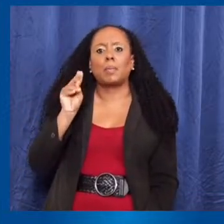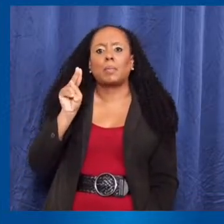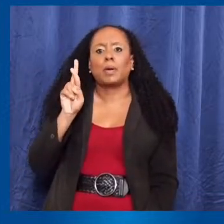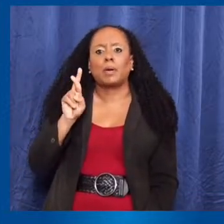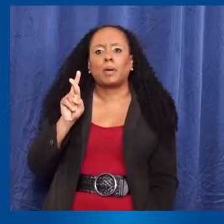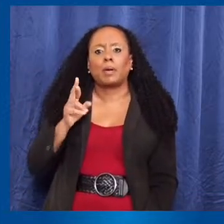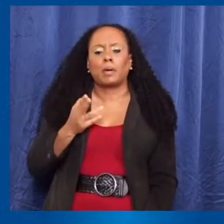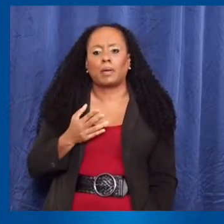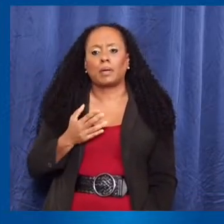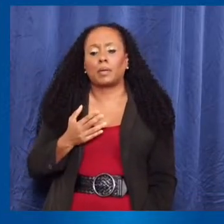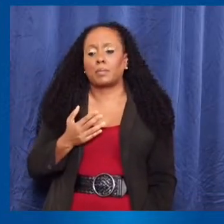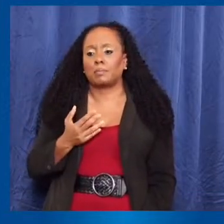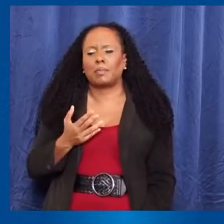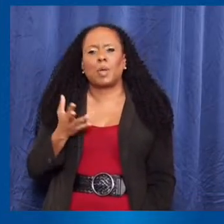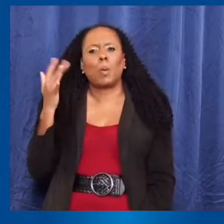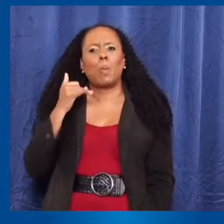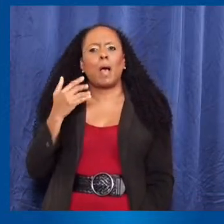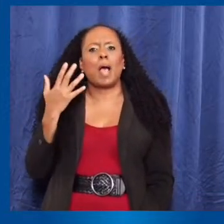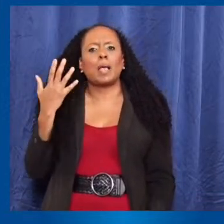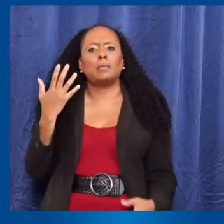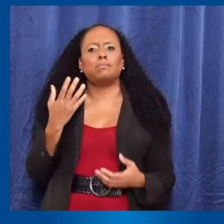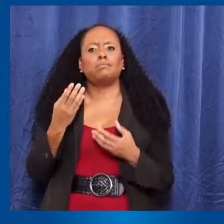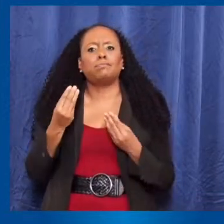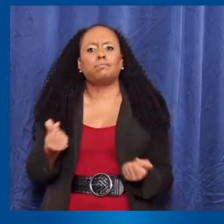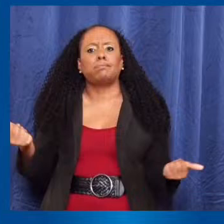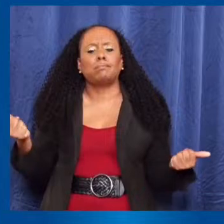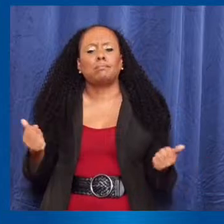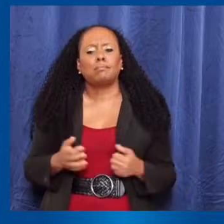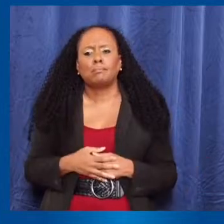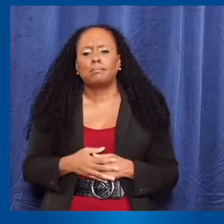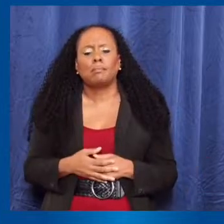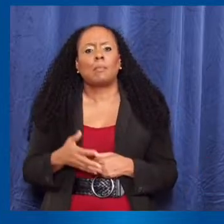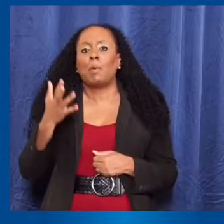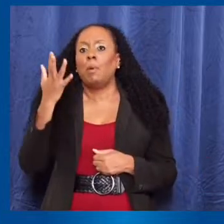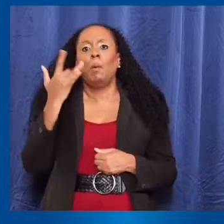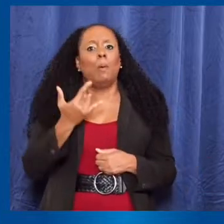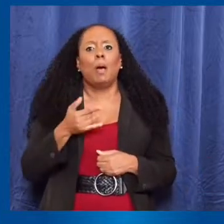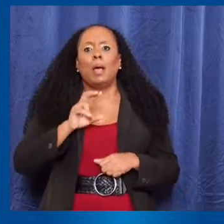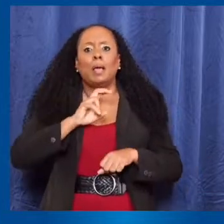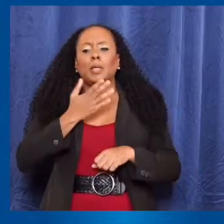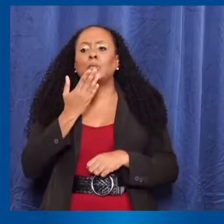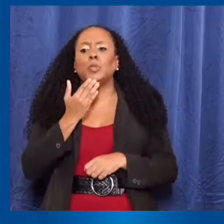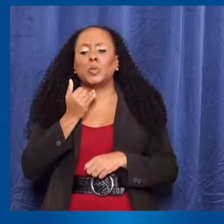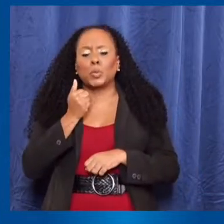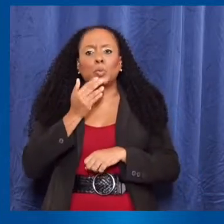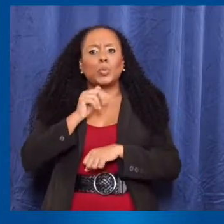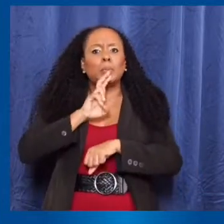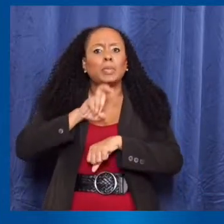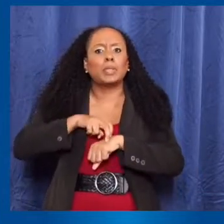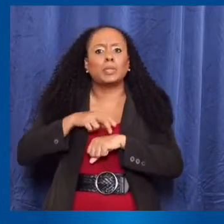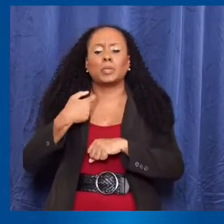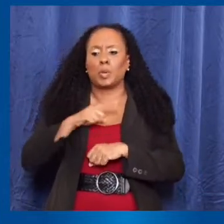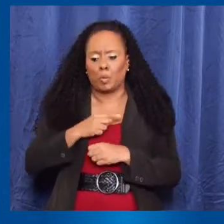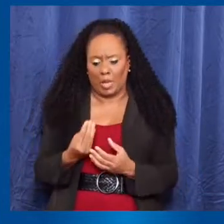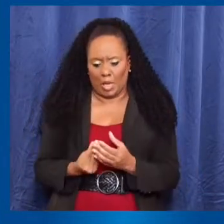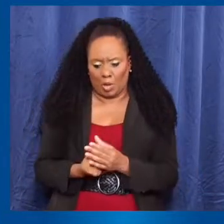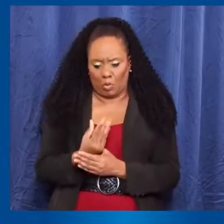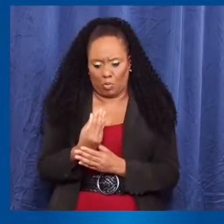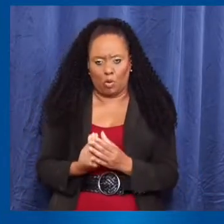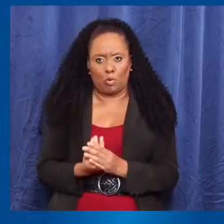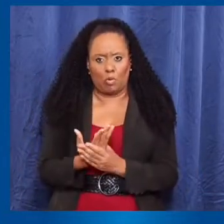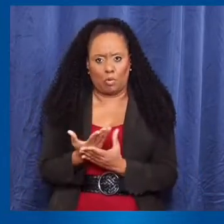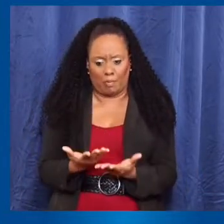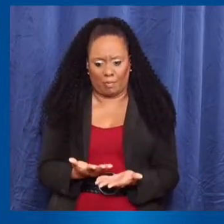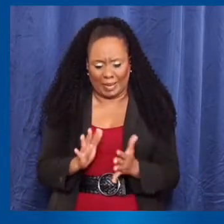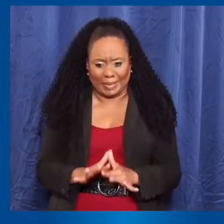gone because it wasn't competitive. Why all of a sudden the sweet potatoes that we used to export to the UK that fetched a premium